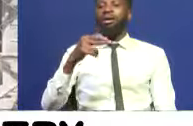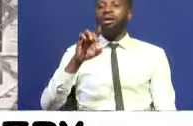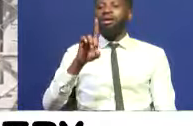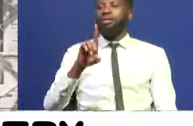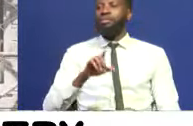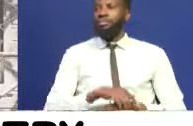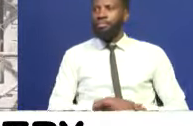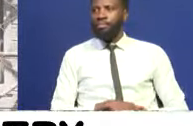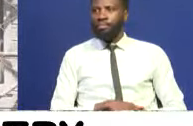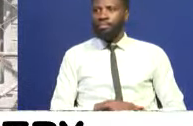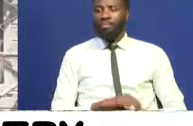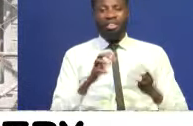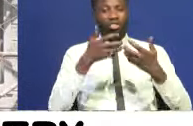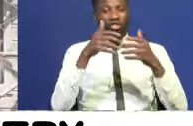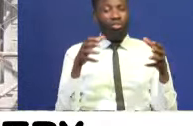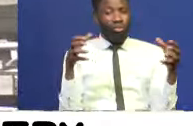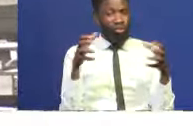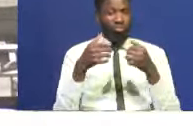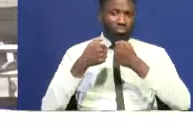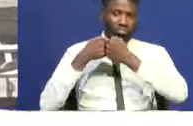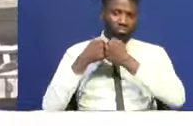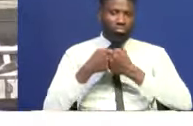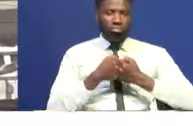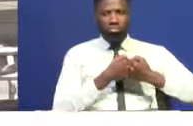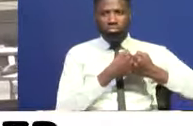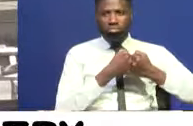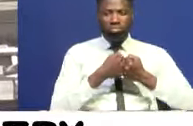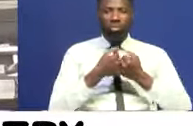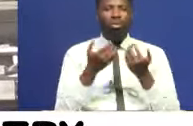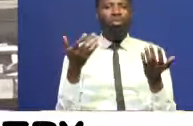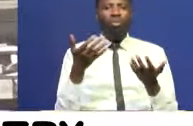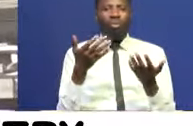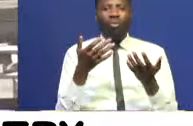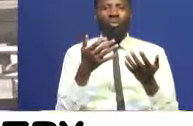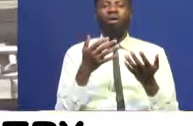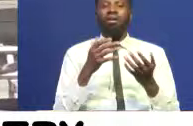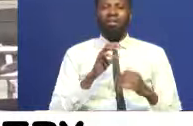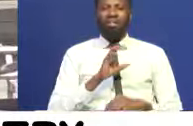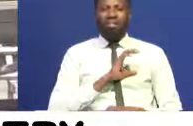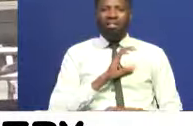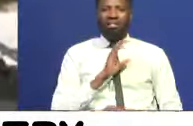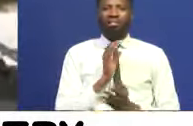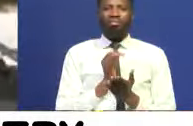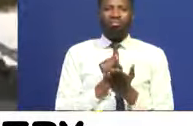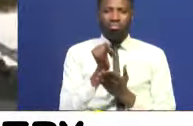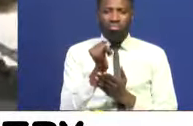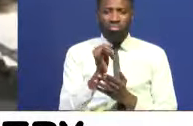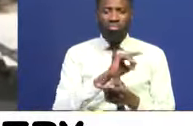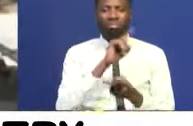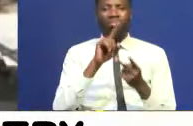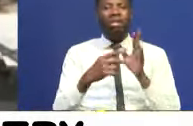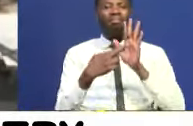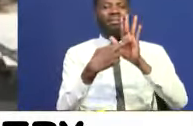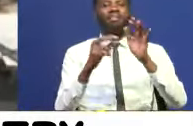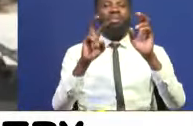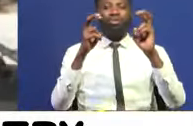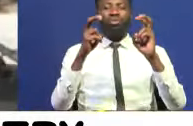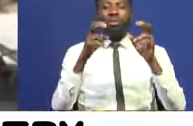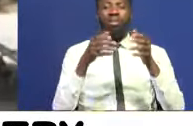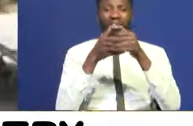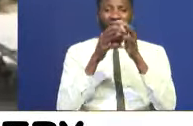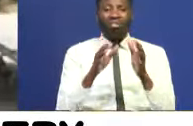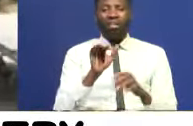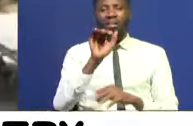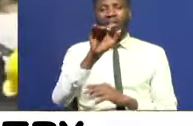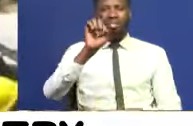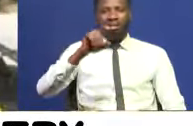As the engineering sector grapples with the integrity and representation issues, leaders in the industry are now calling for policy